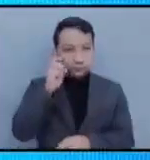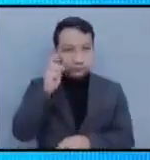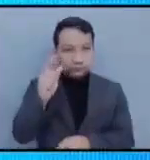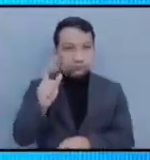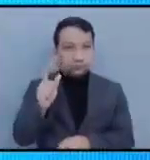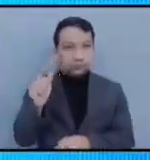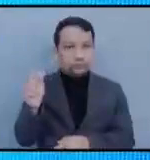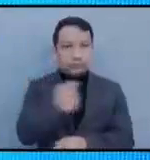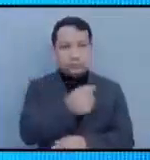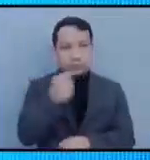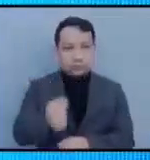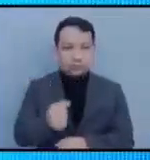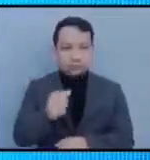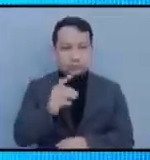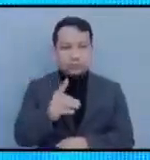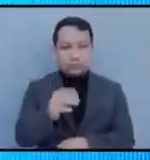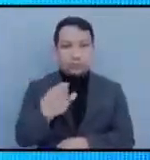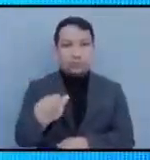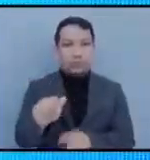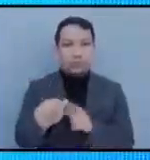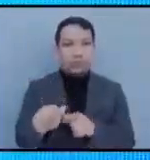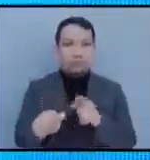foreign countries